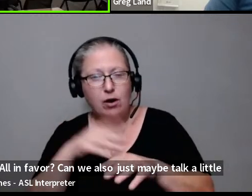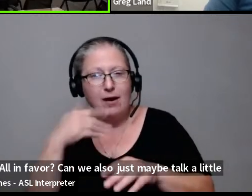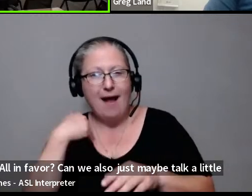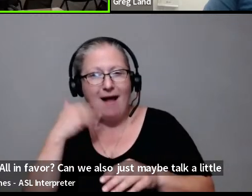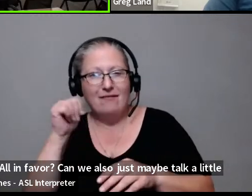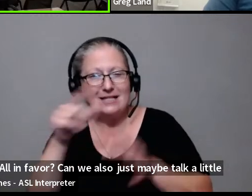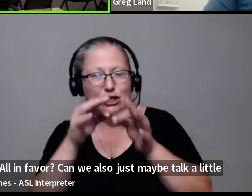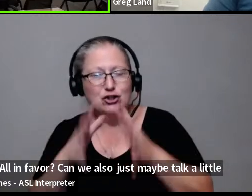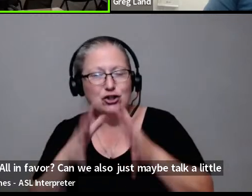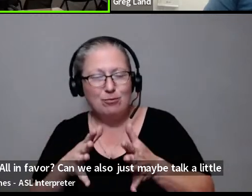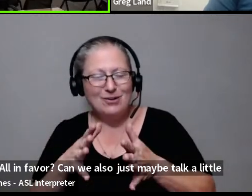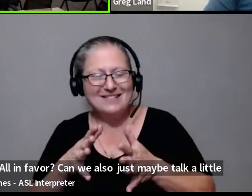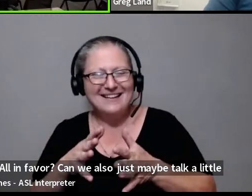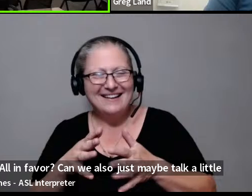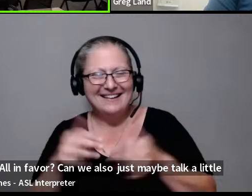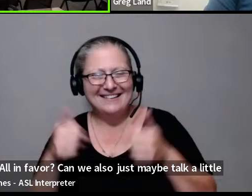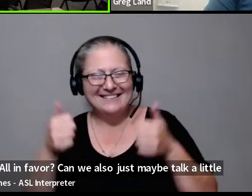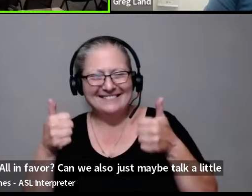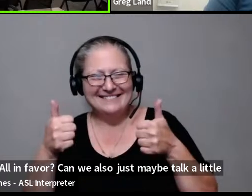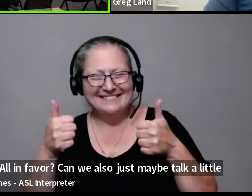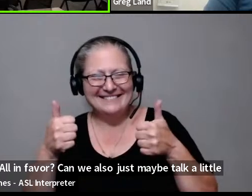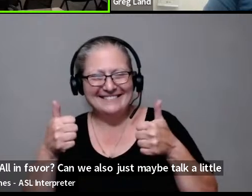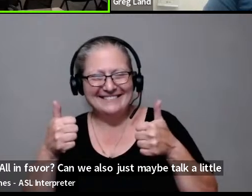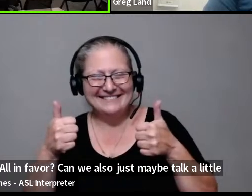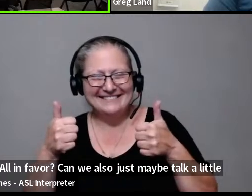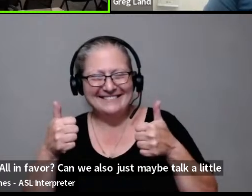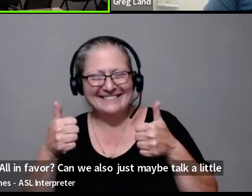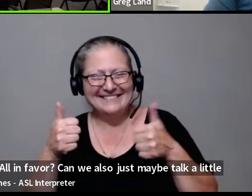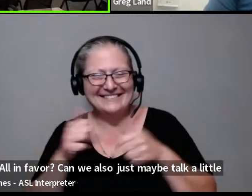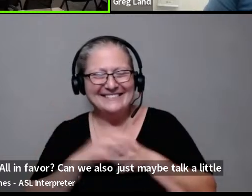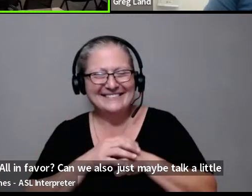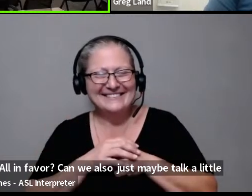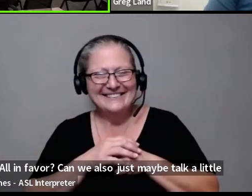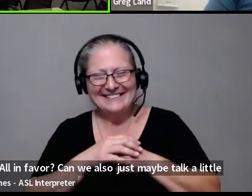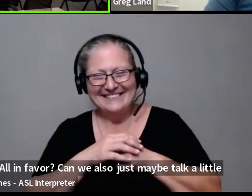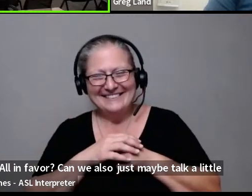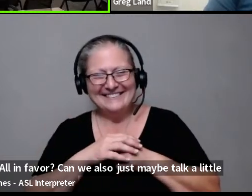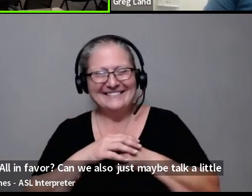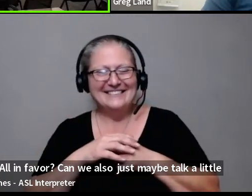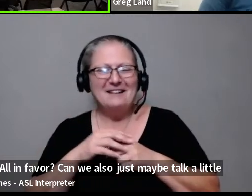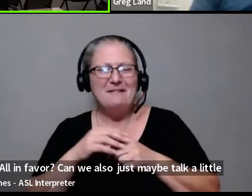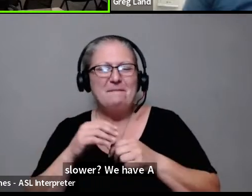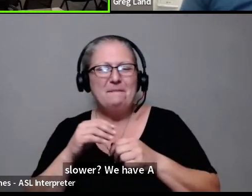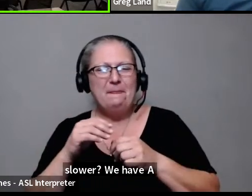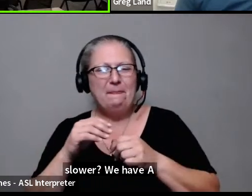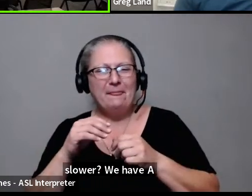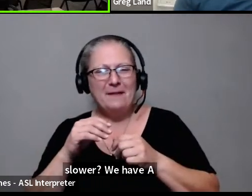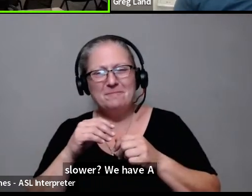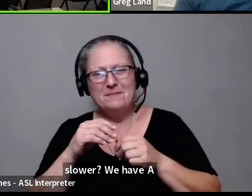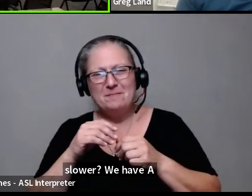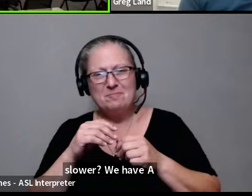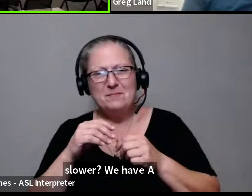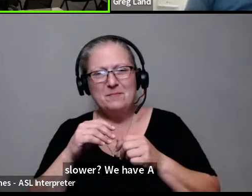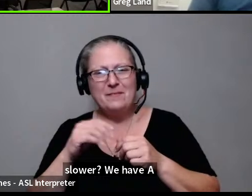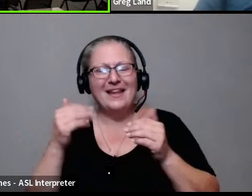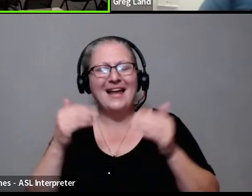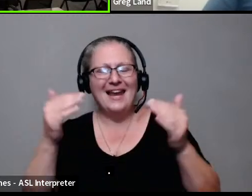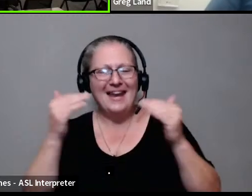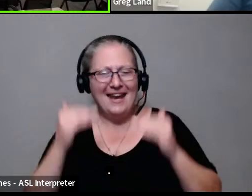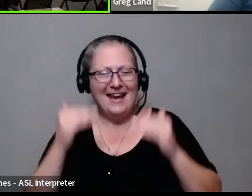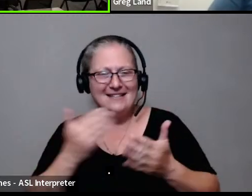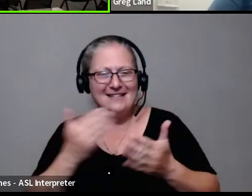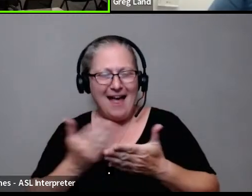have ASL interpreters that are. Oh, trying to- absolutely. Thank you. Okay, next